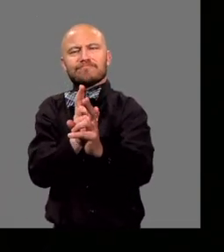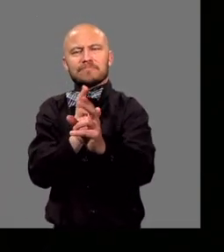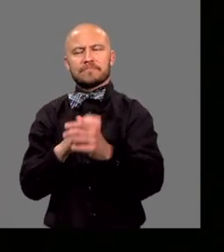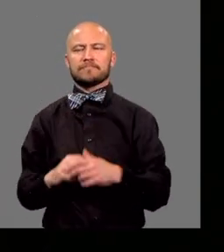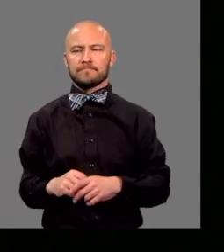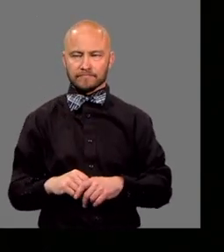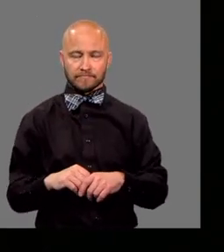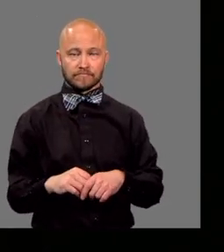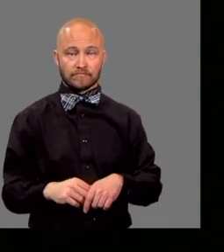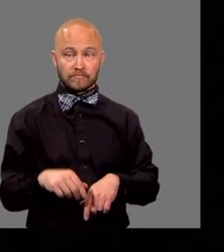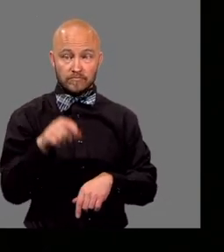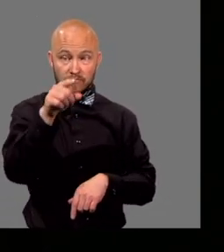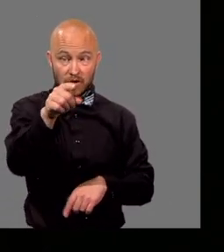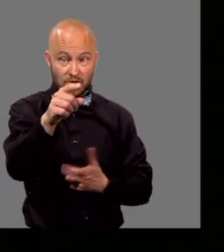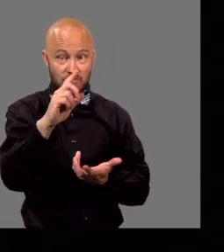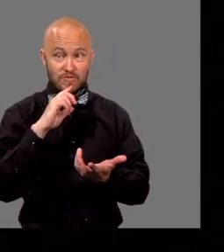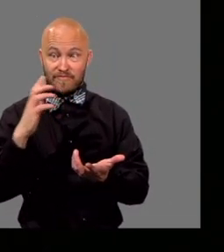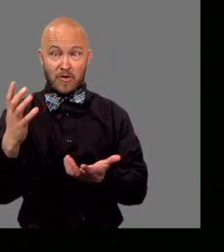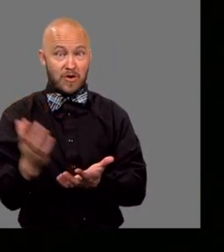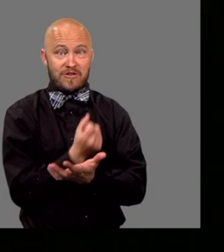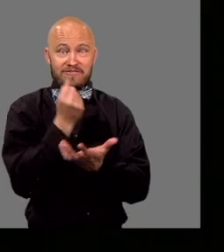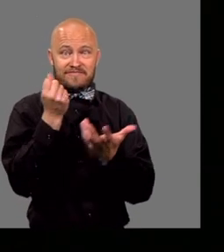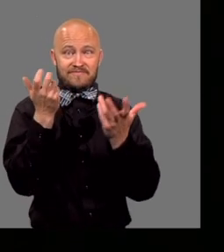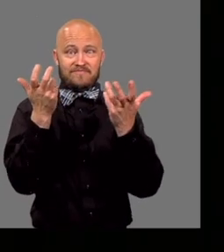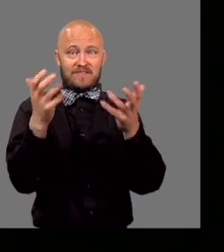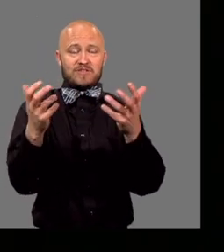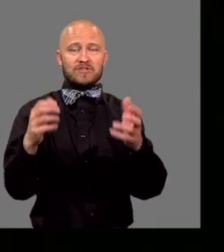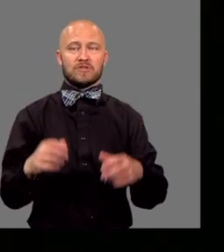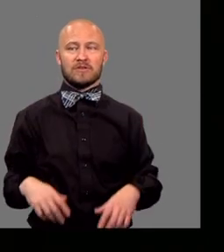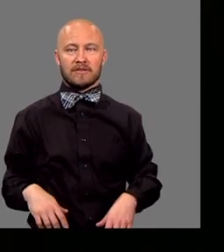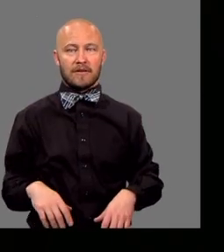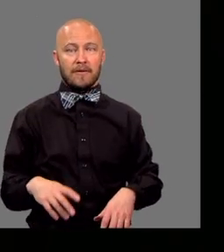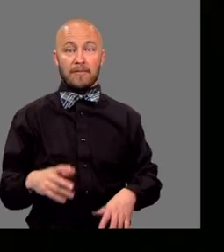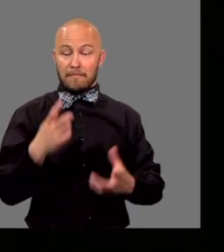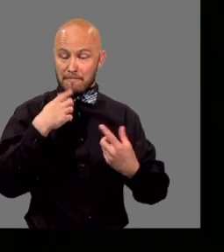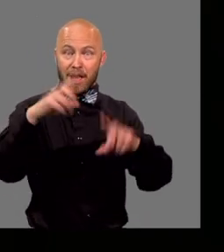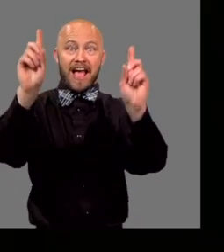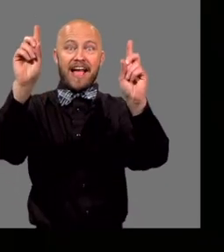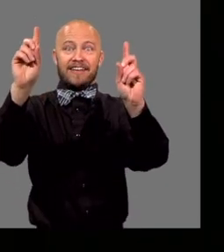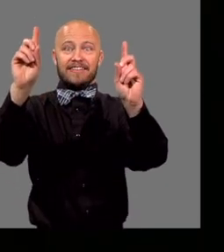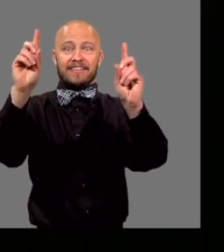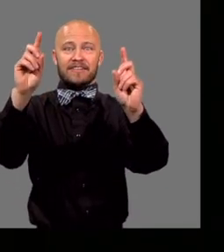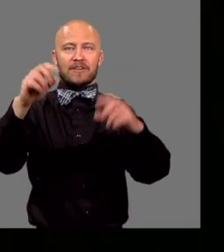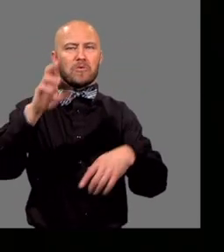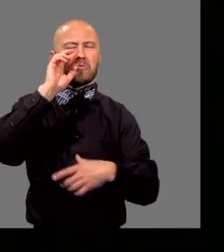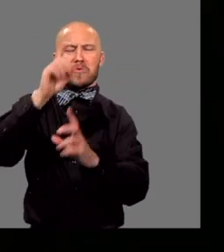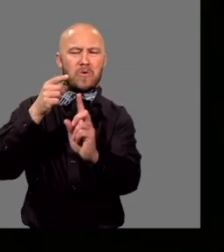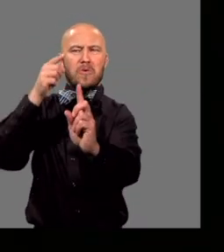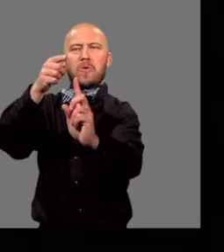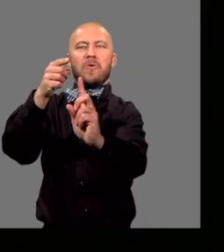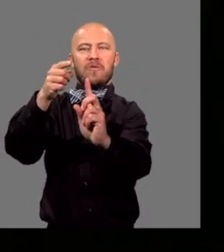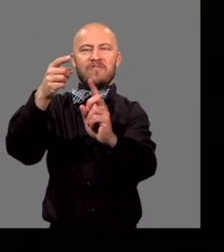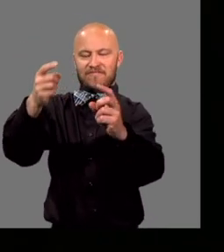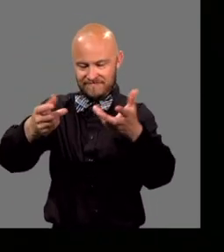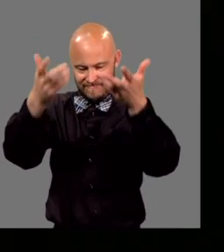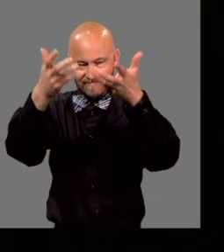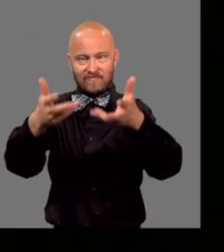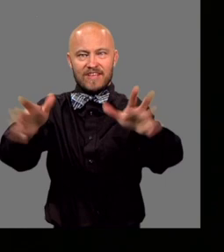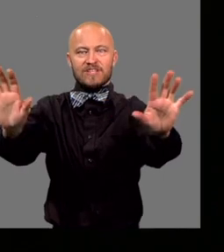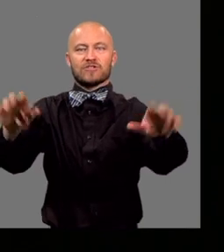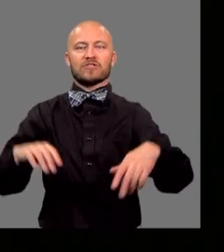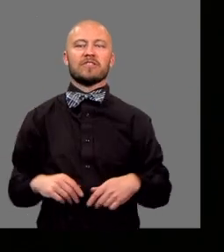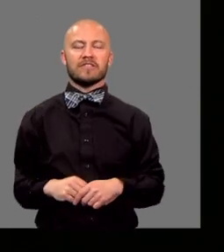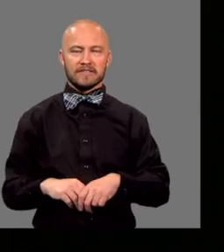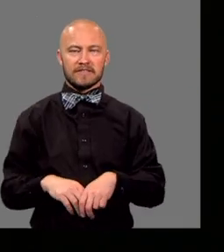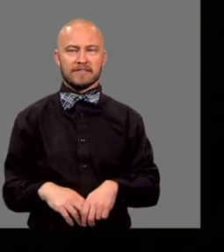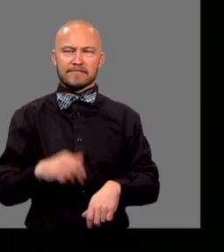admiration. And you have earned every one of them because you made it. You set a goal and you